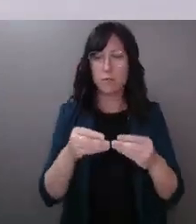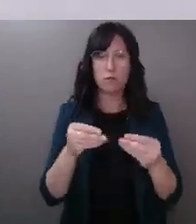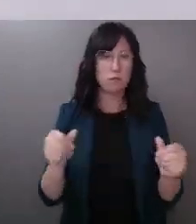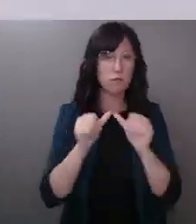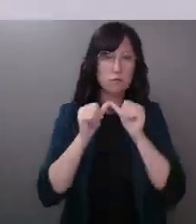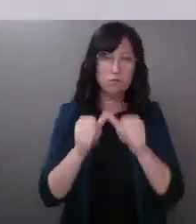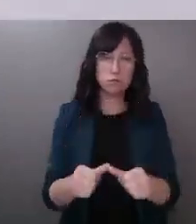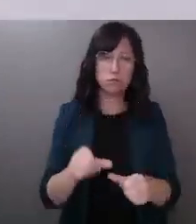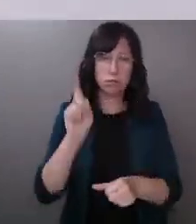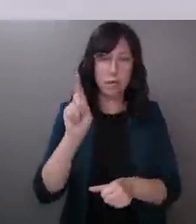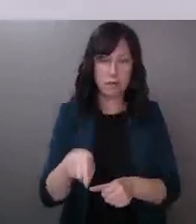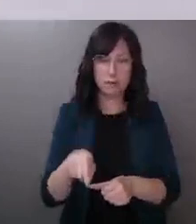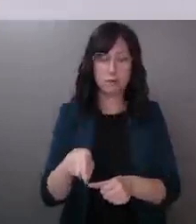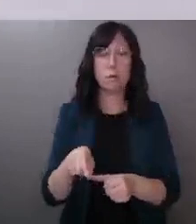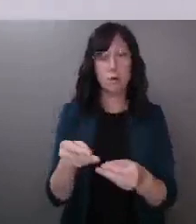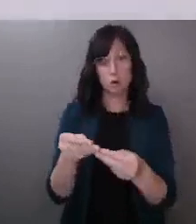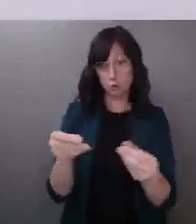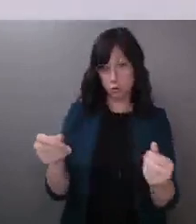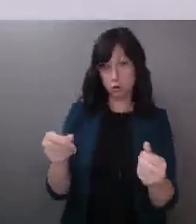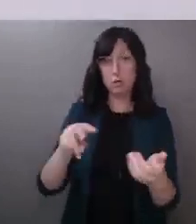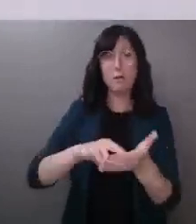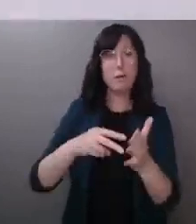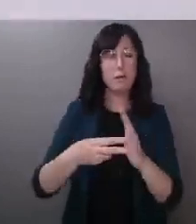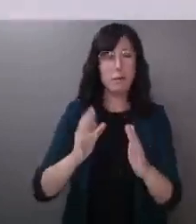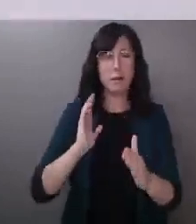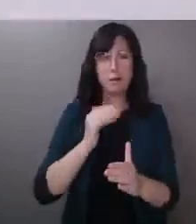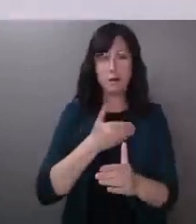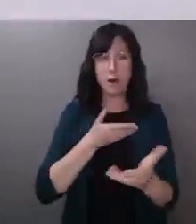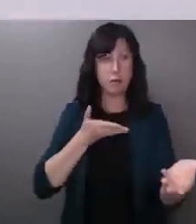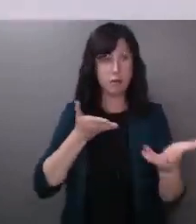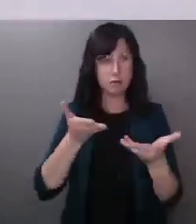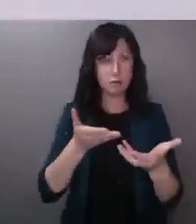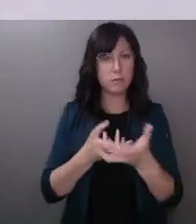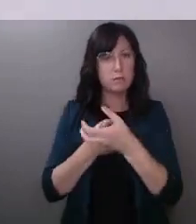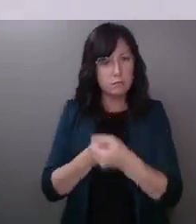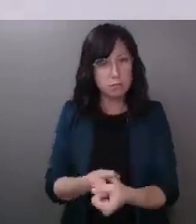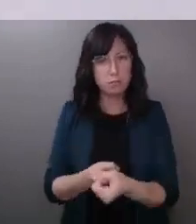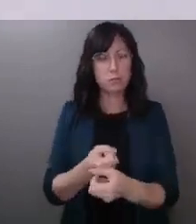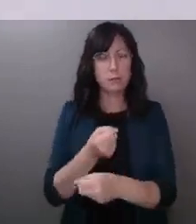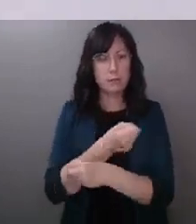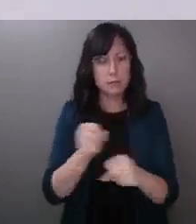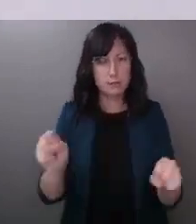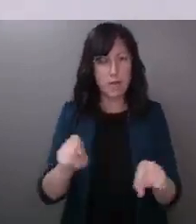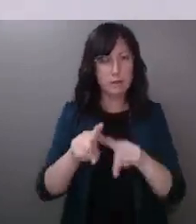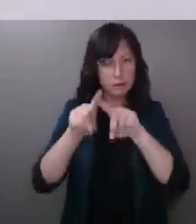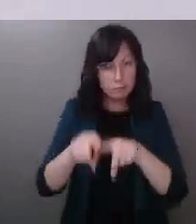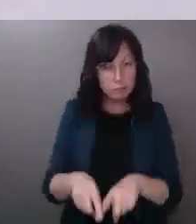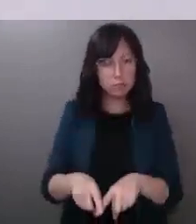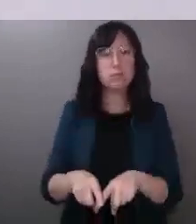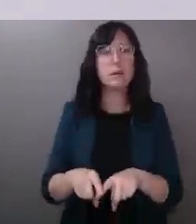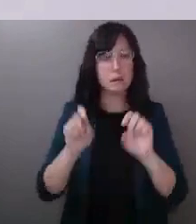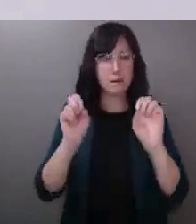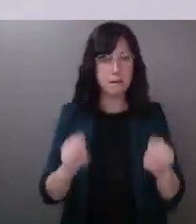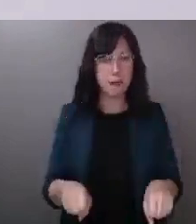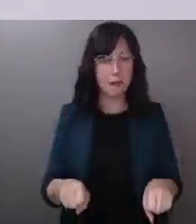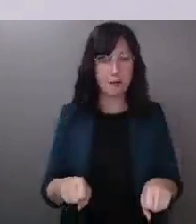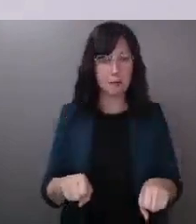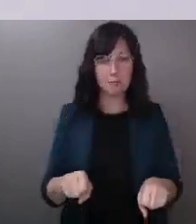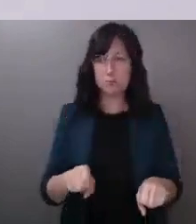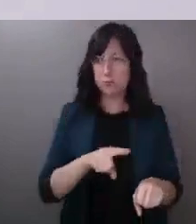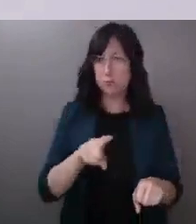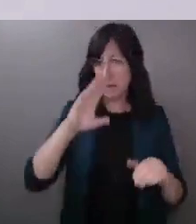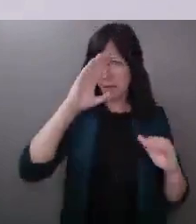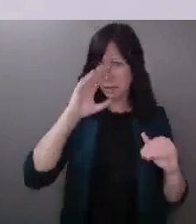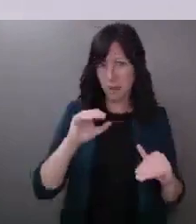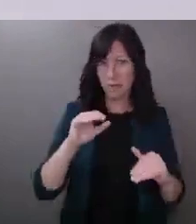solutions that will ensure we have the consistently safe and reliable service that our customers expect and that they